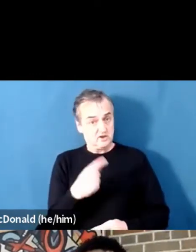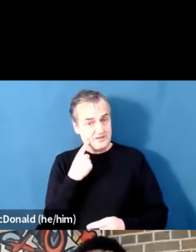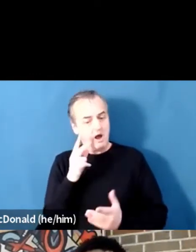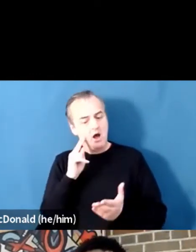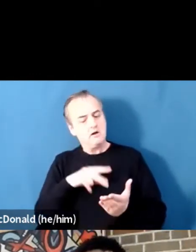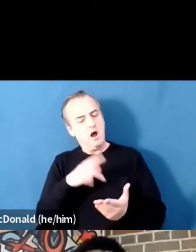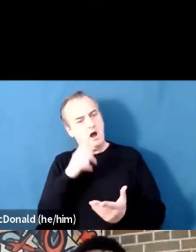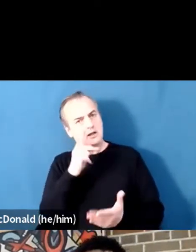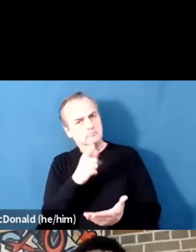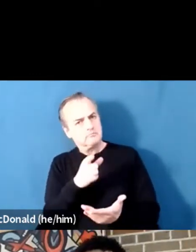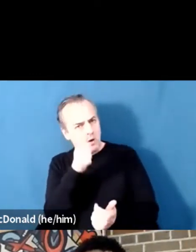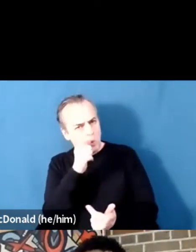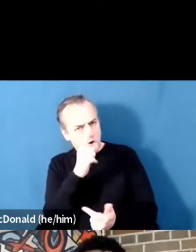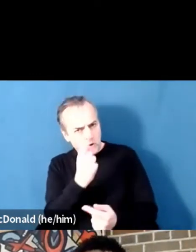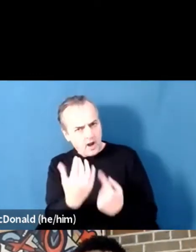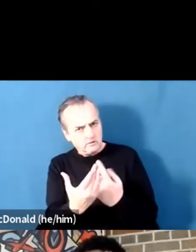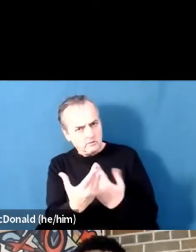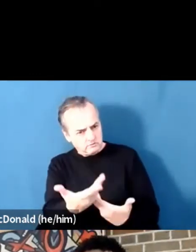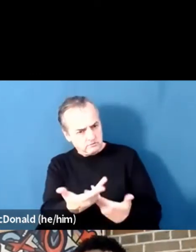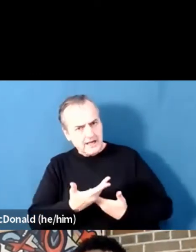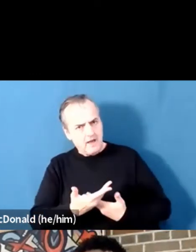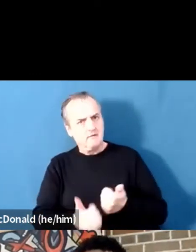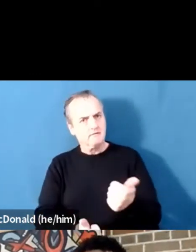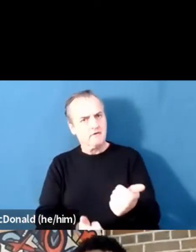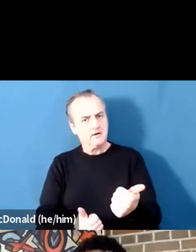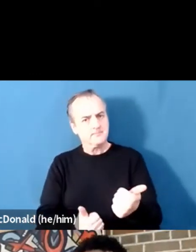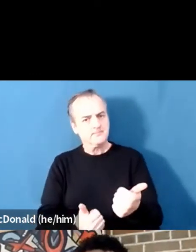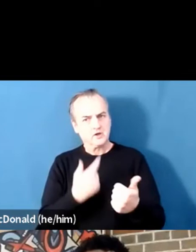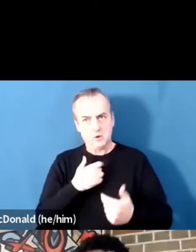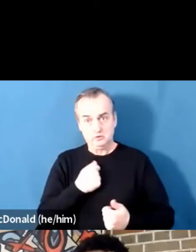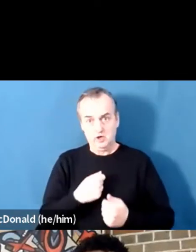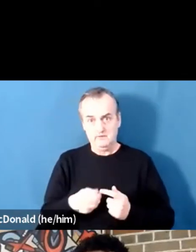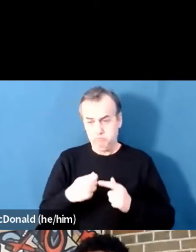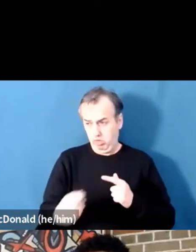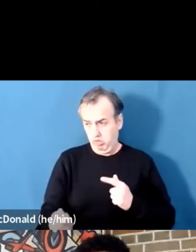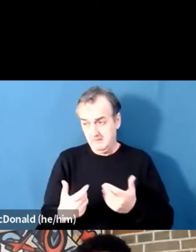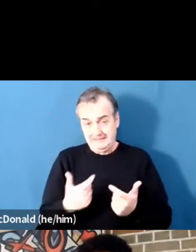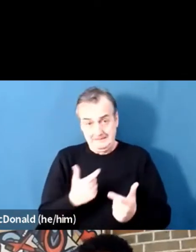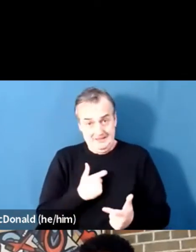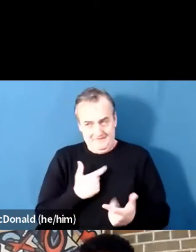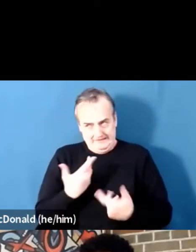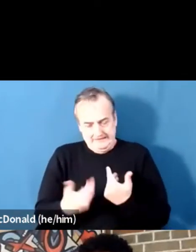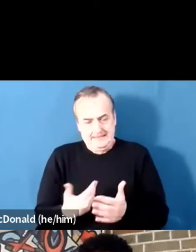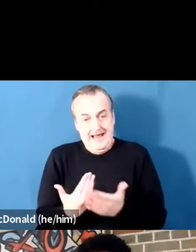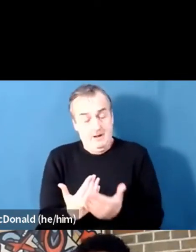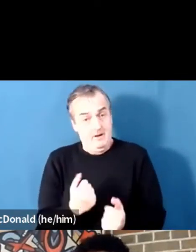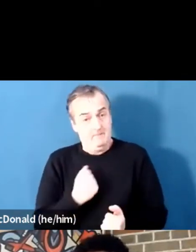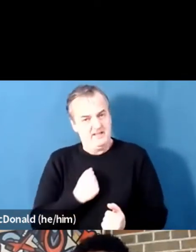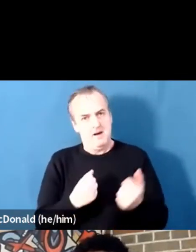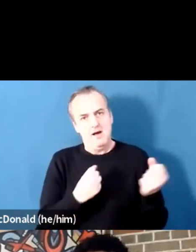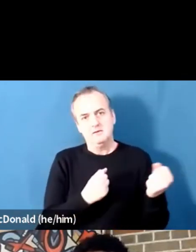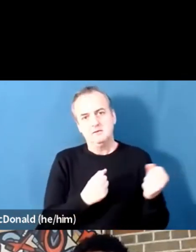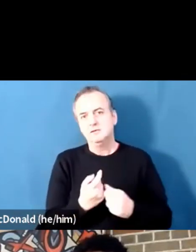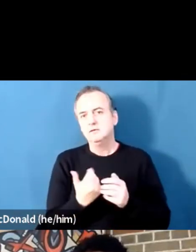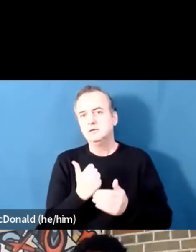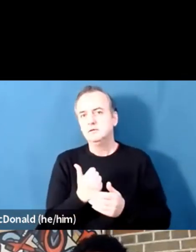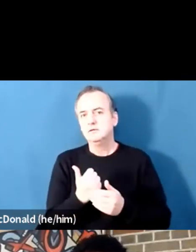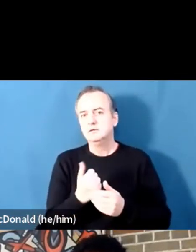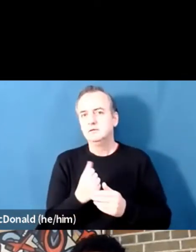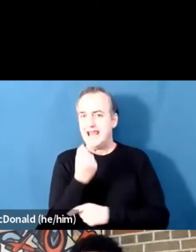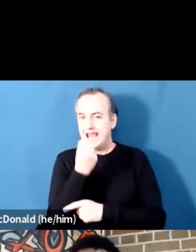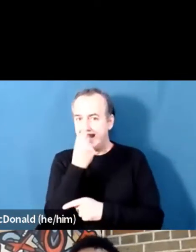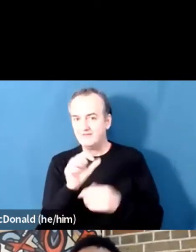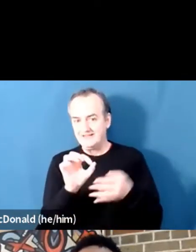that. Yes, and I'm sorry if I've spoken too fast, I'm a bit nervous. That's my 11 top tips.